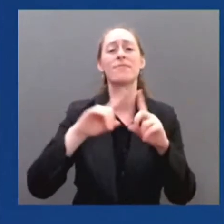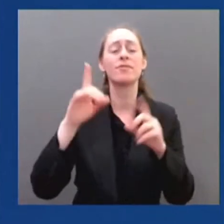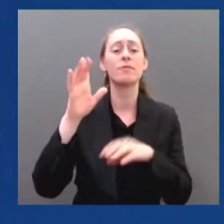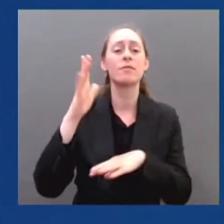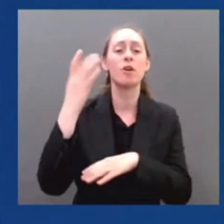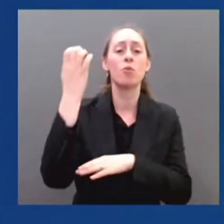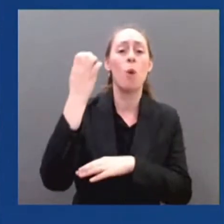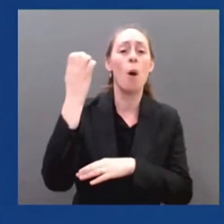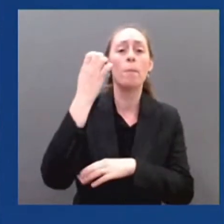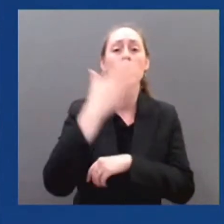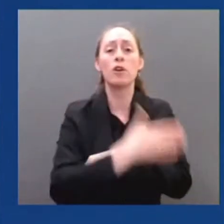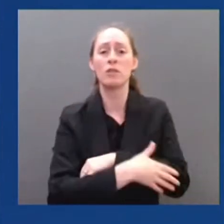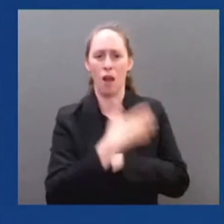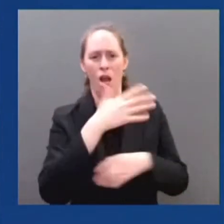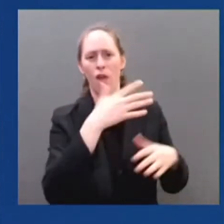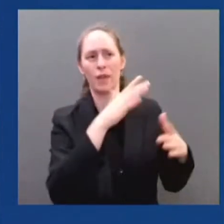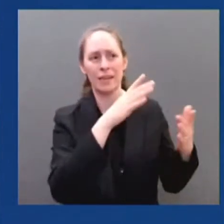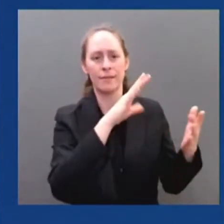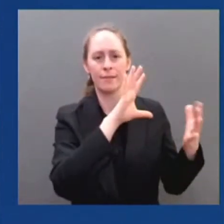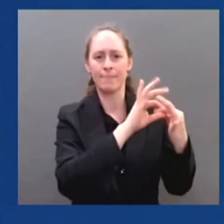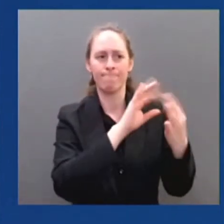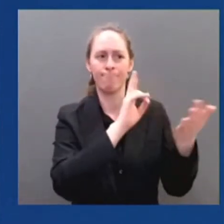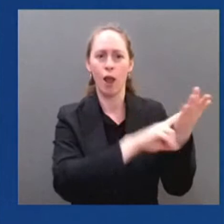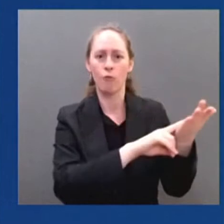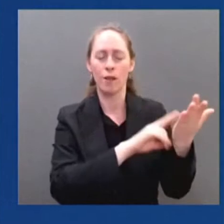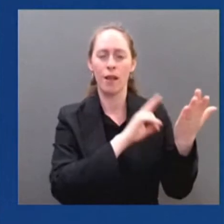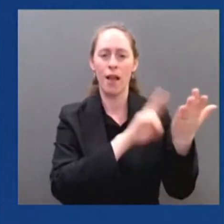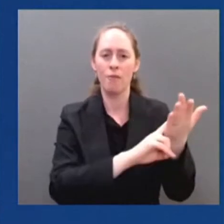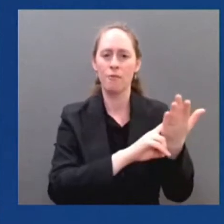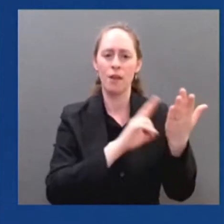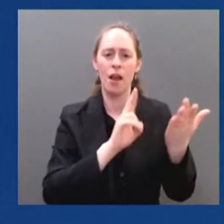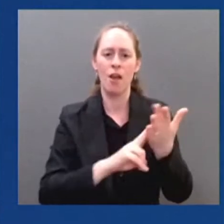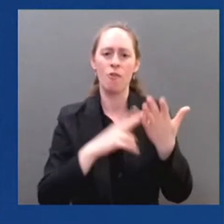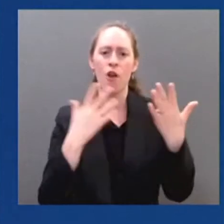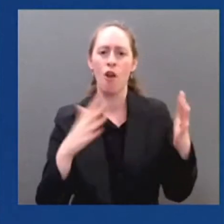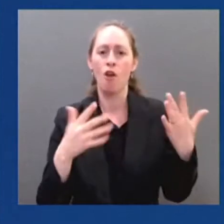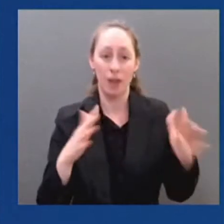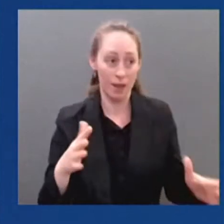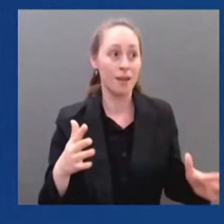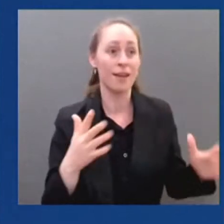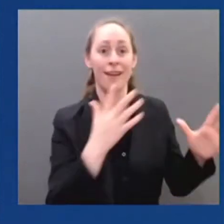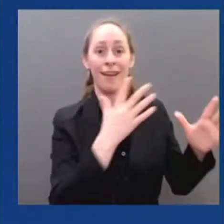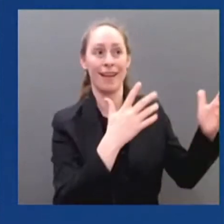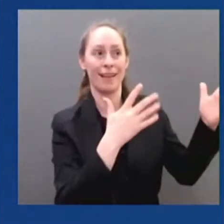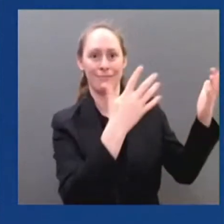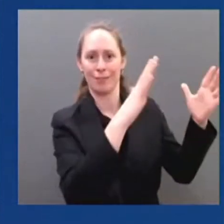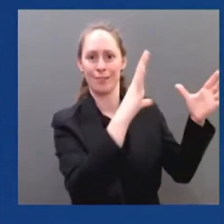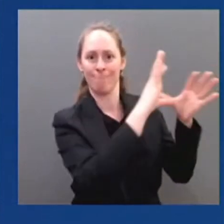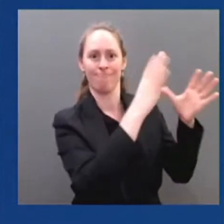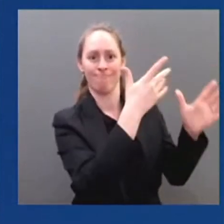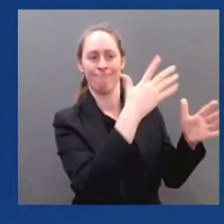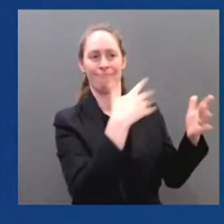companies. We have not entered into those negotiations. We're about to because we've pulled these resources